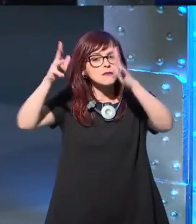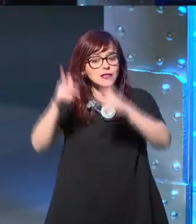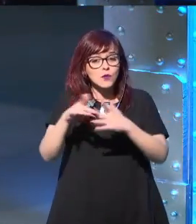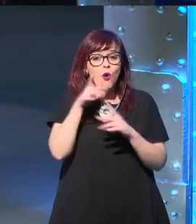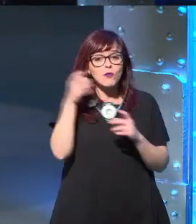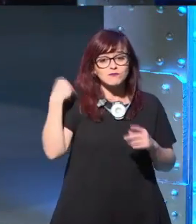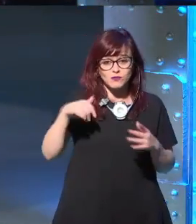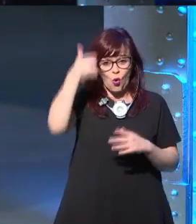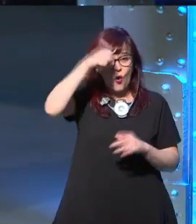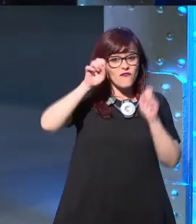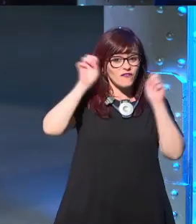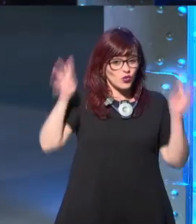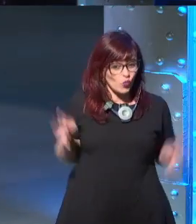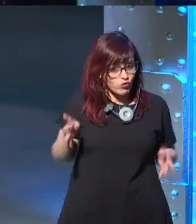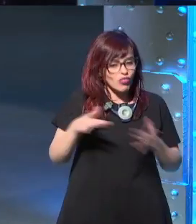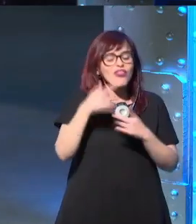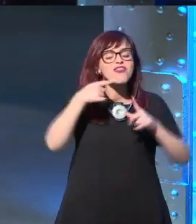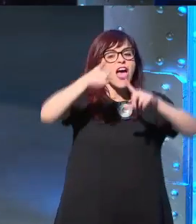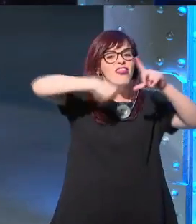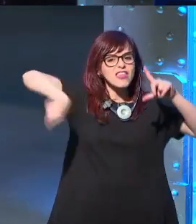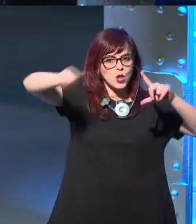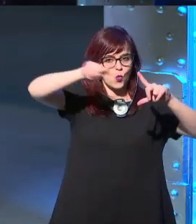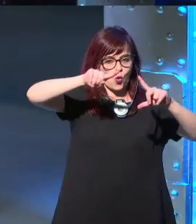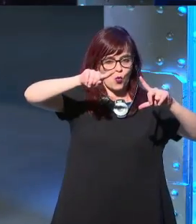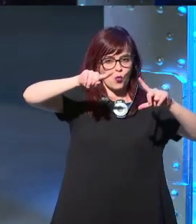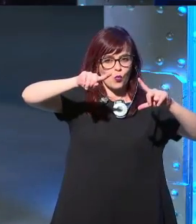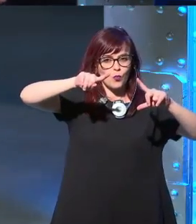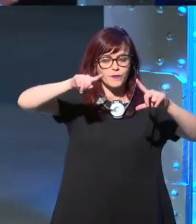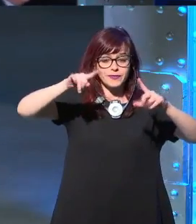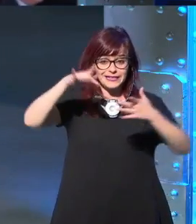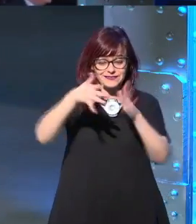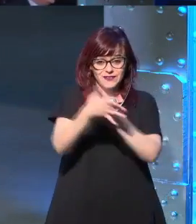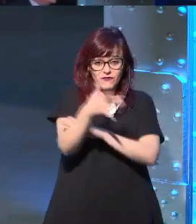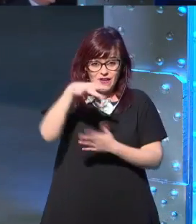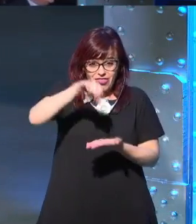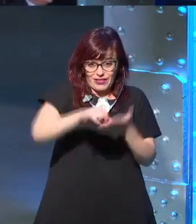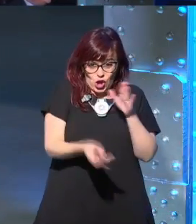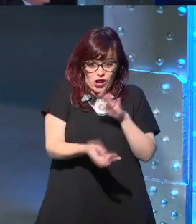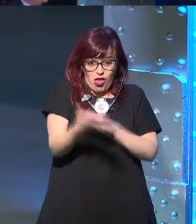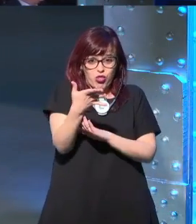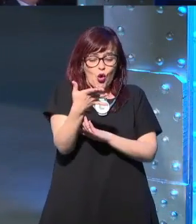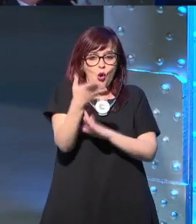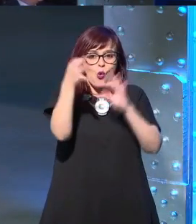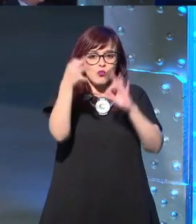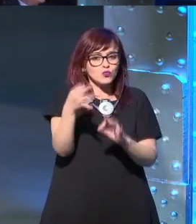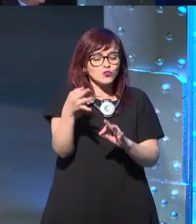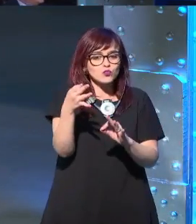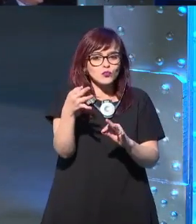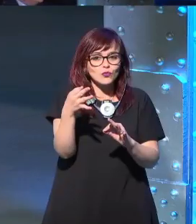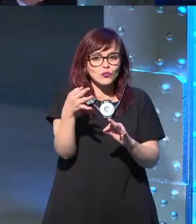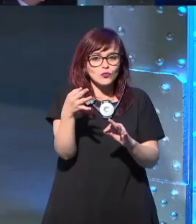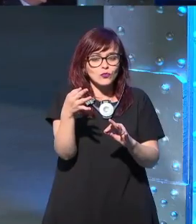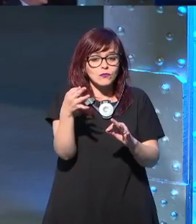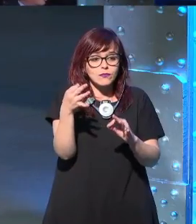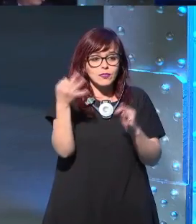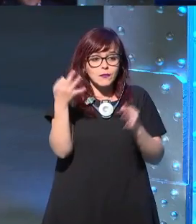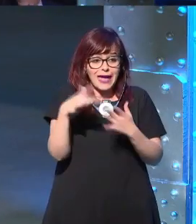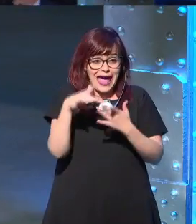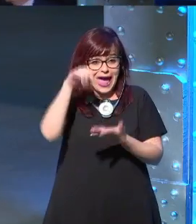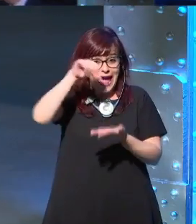the circle, the center of creation, should be the navel. But the center of the earth is